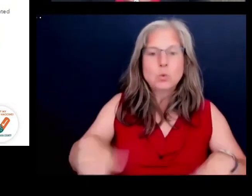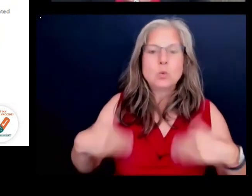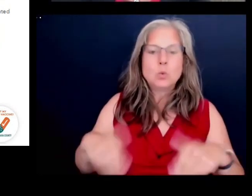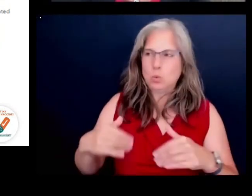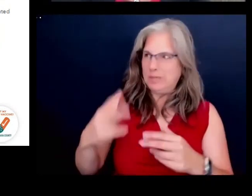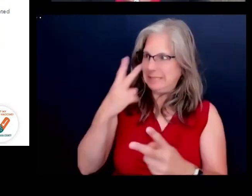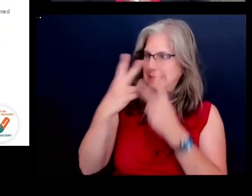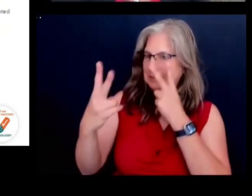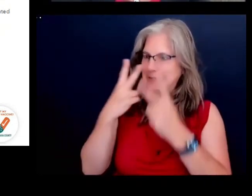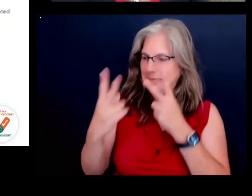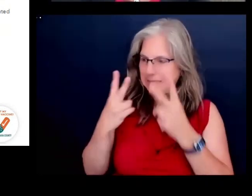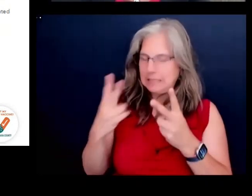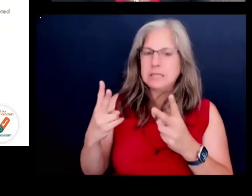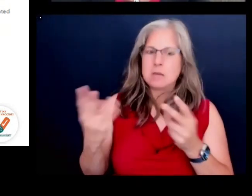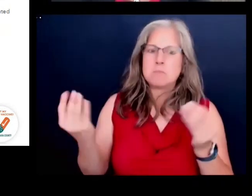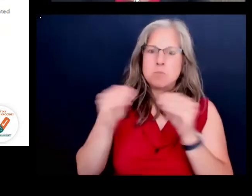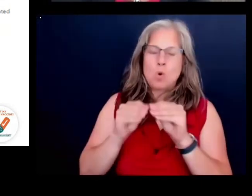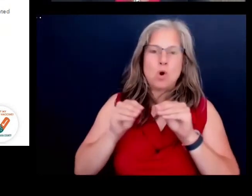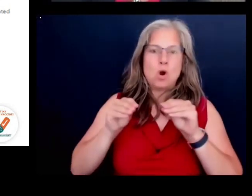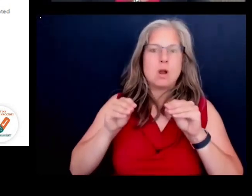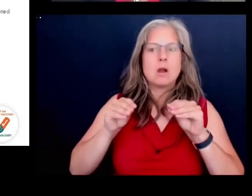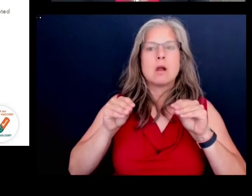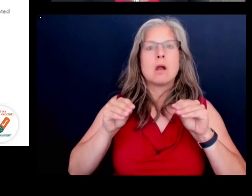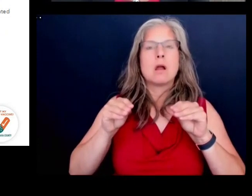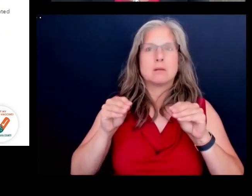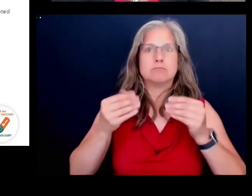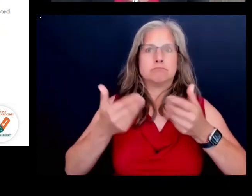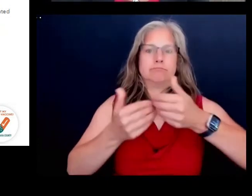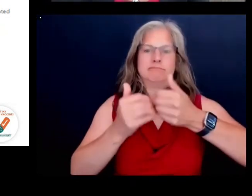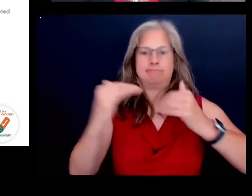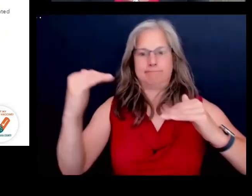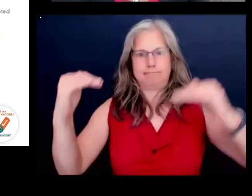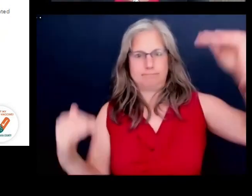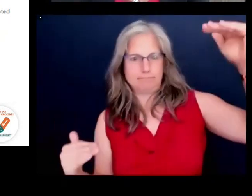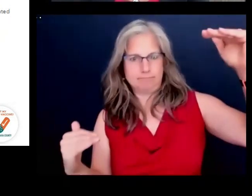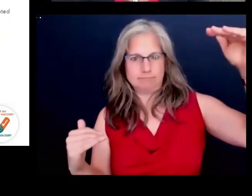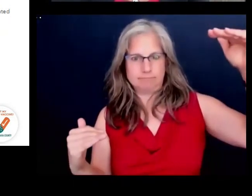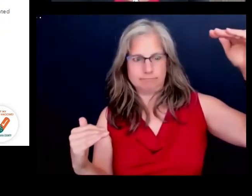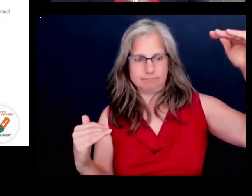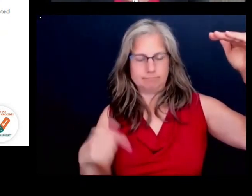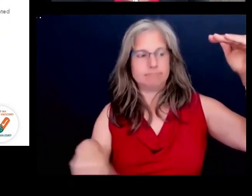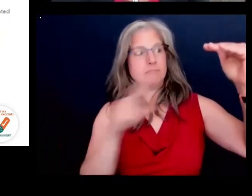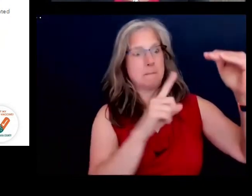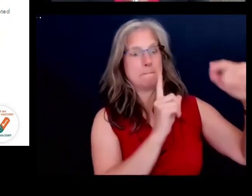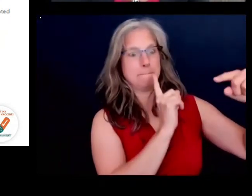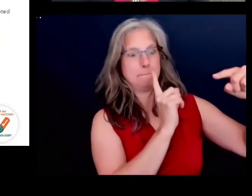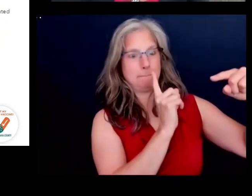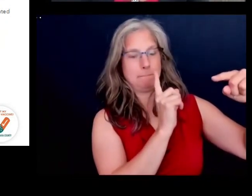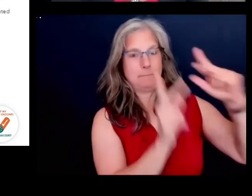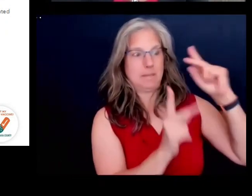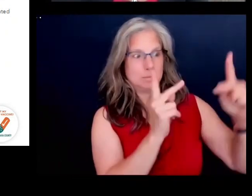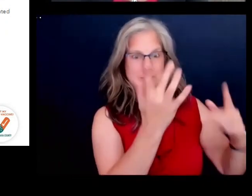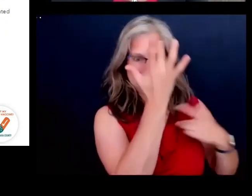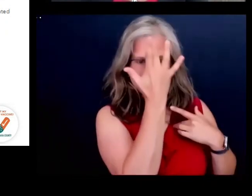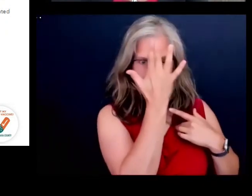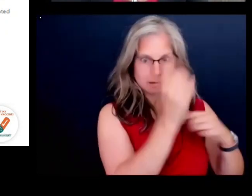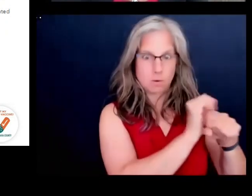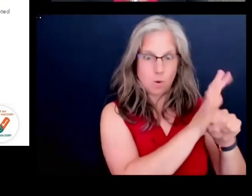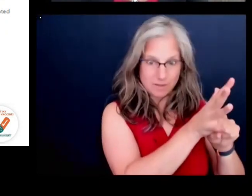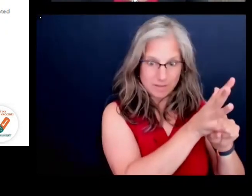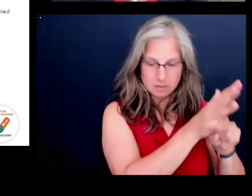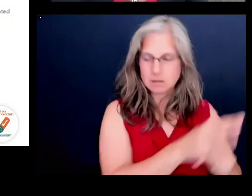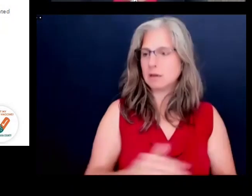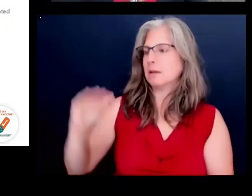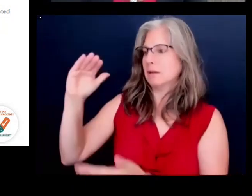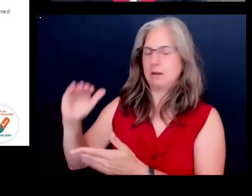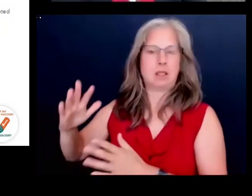that we are seeing a wider gap between the two testing positivities. Our active